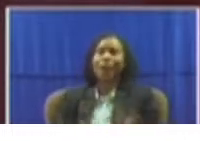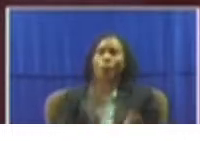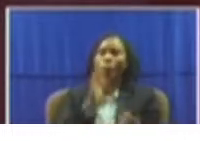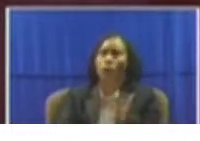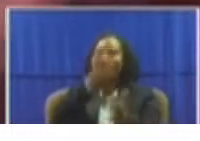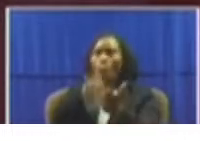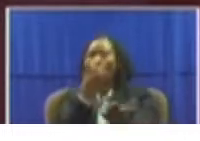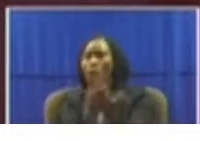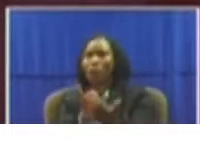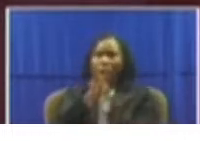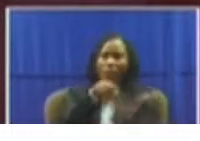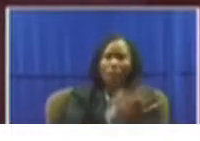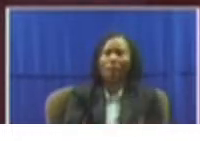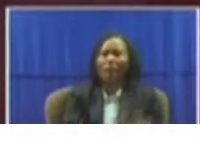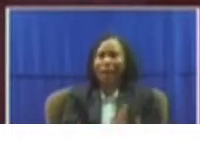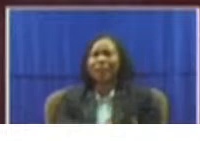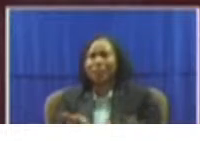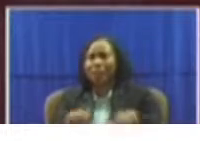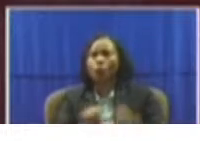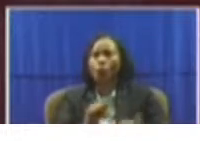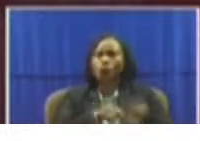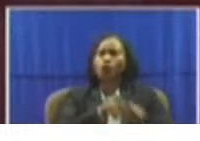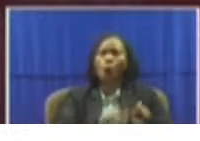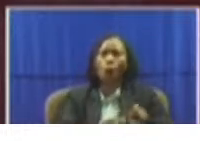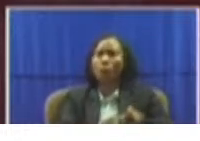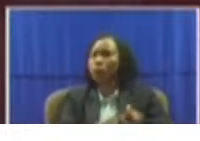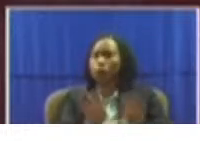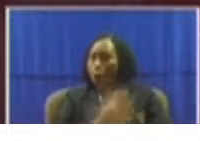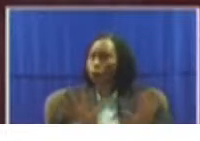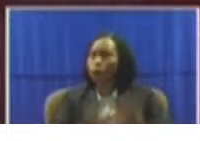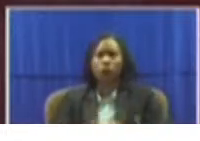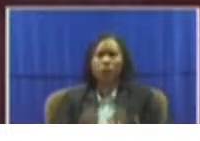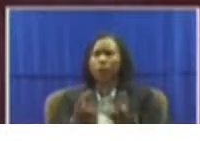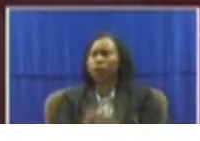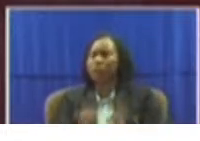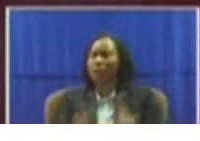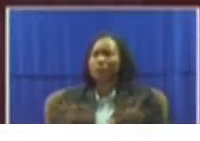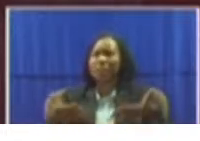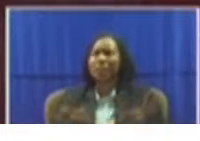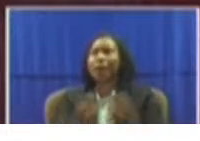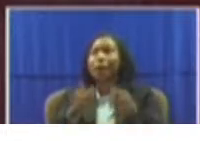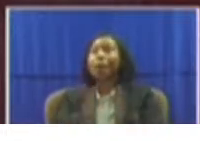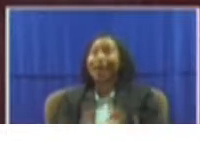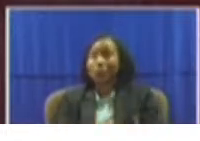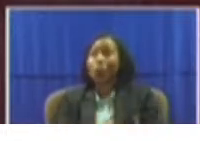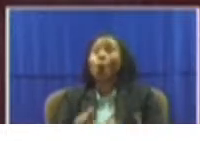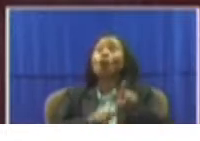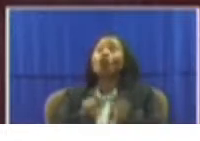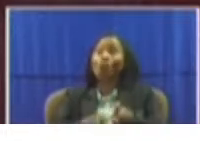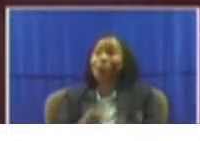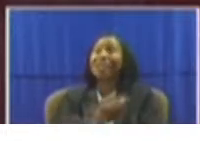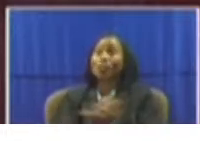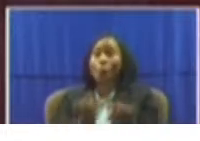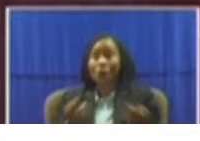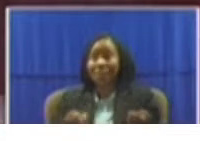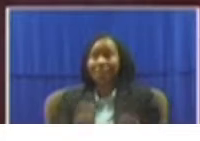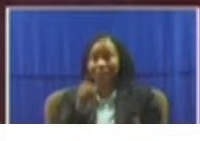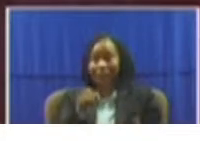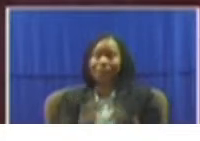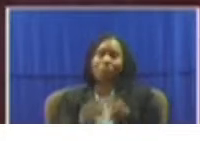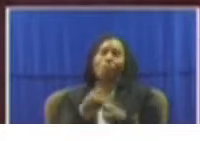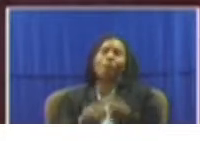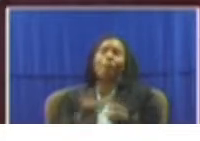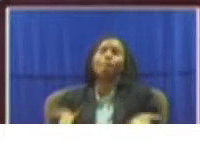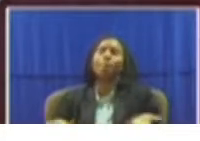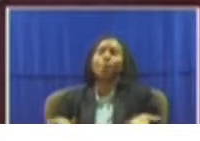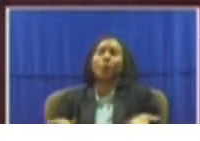to take control, not to deliver services to the people, but to take control of the resources. That's what the problem is.